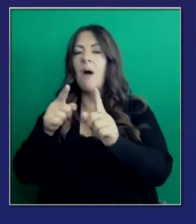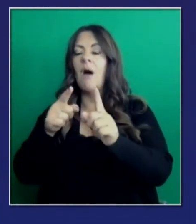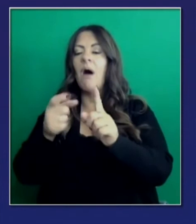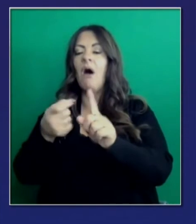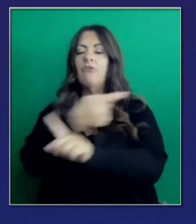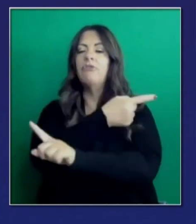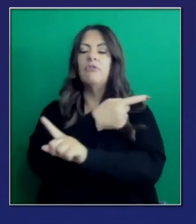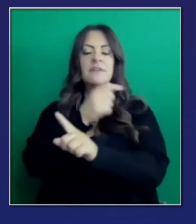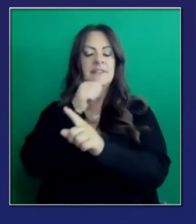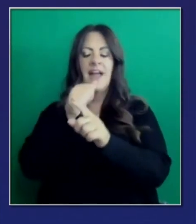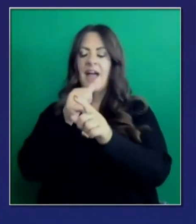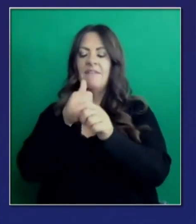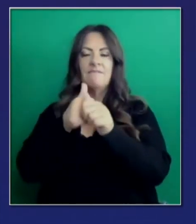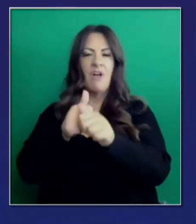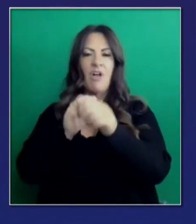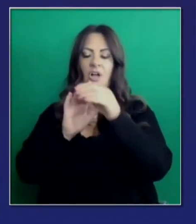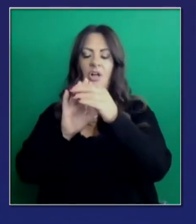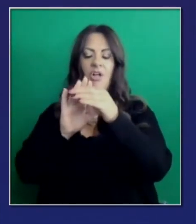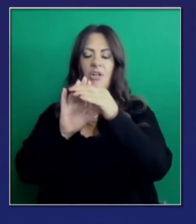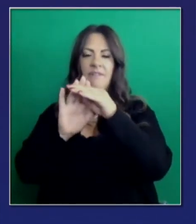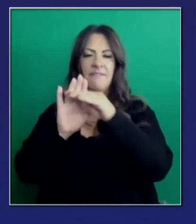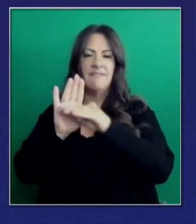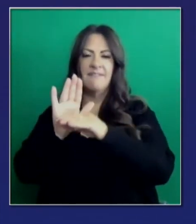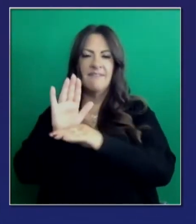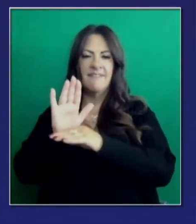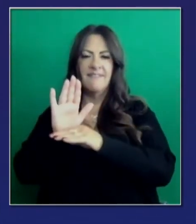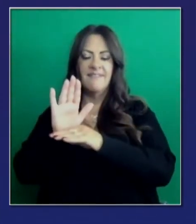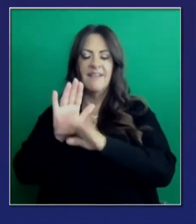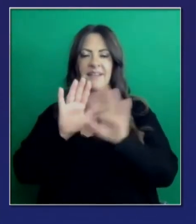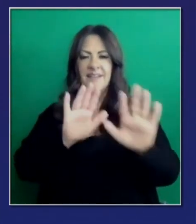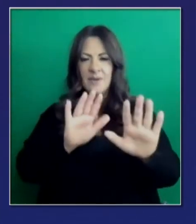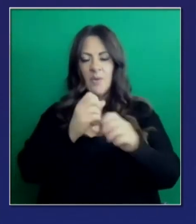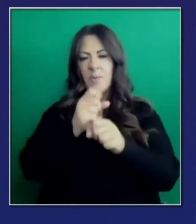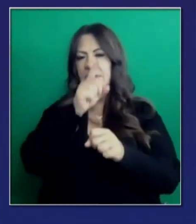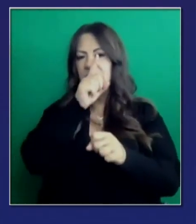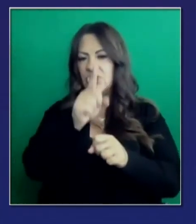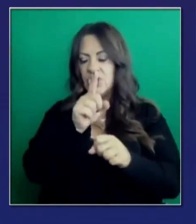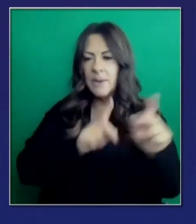to resume, making sure that folks were prepared to